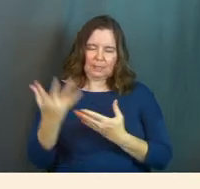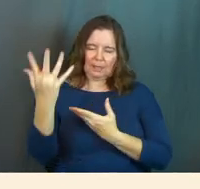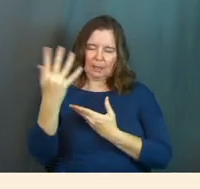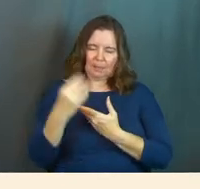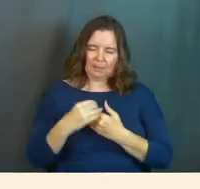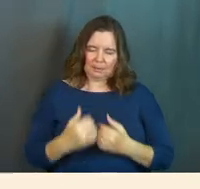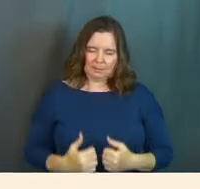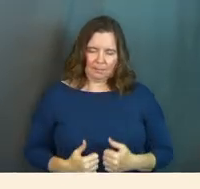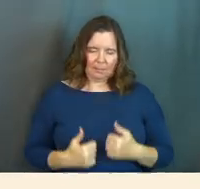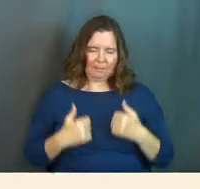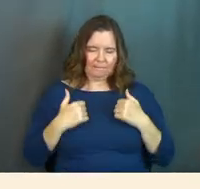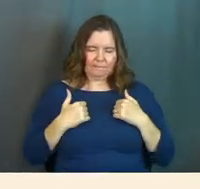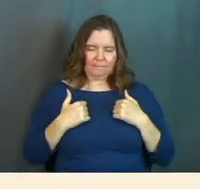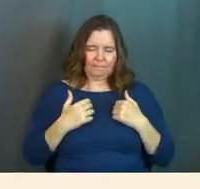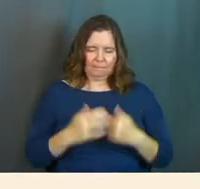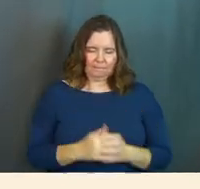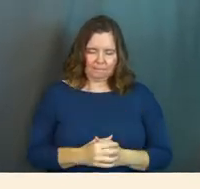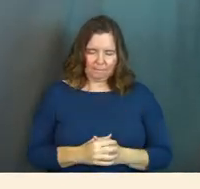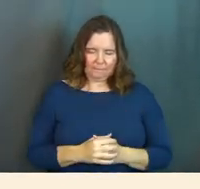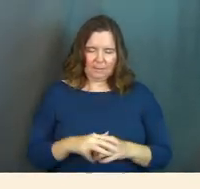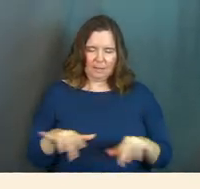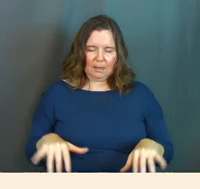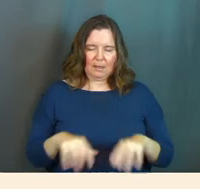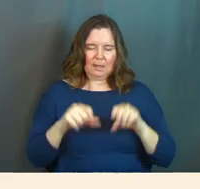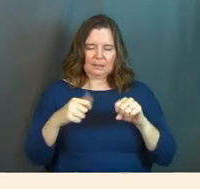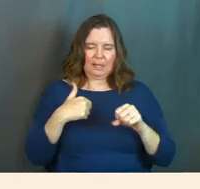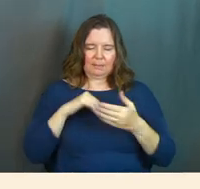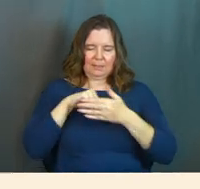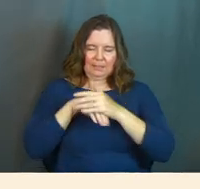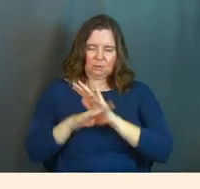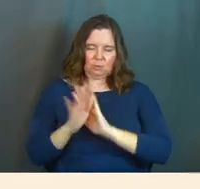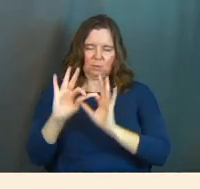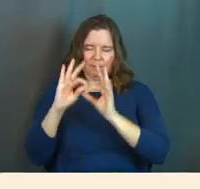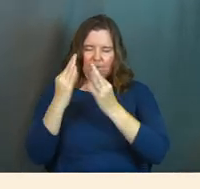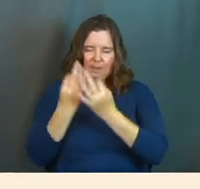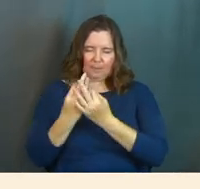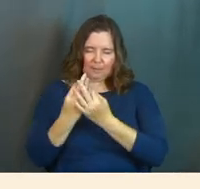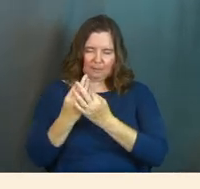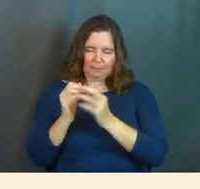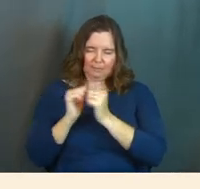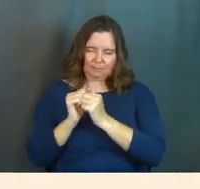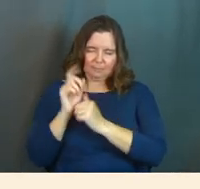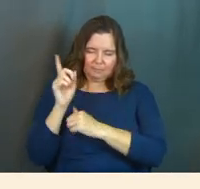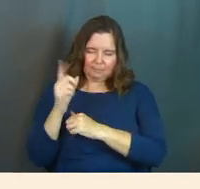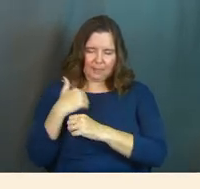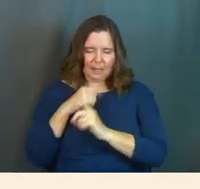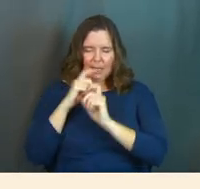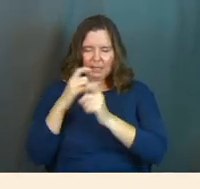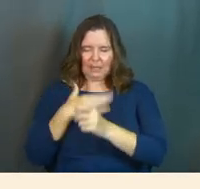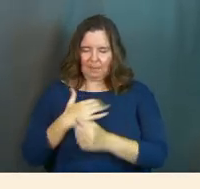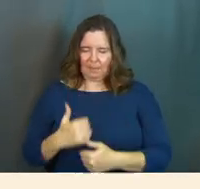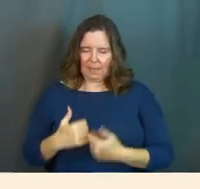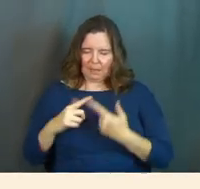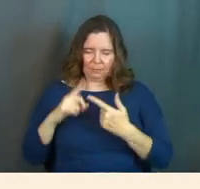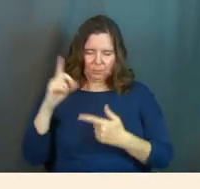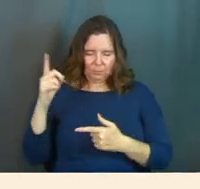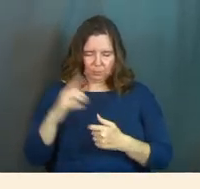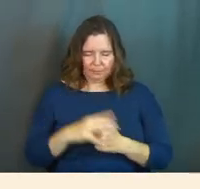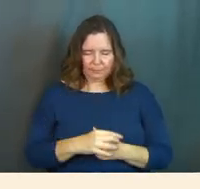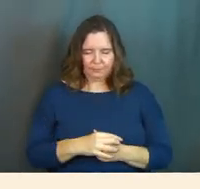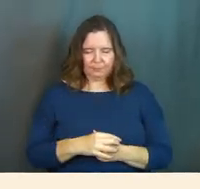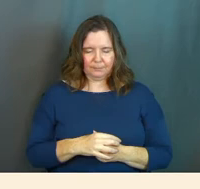Come into my life. Adopt me into the family. Give my life to you.